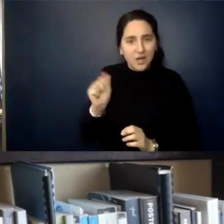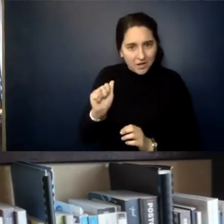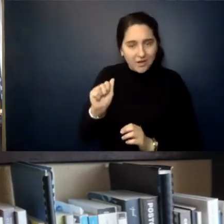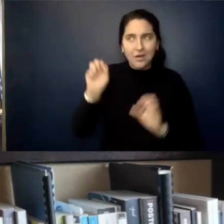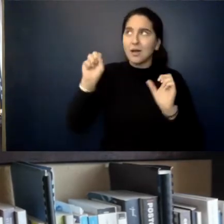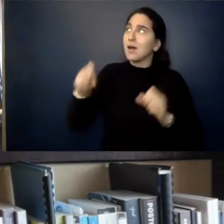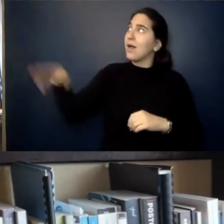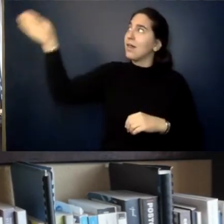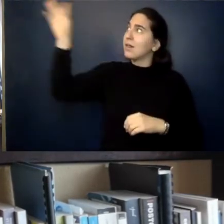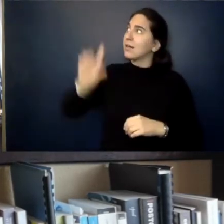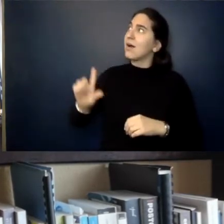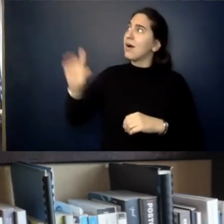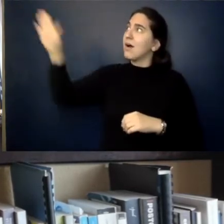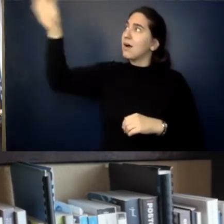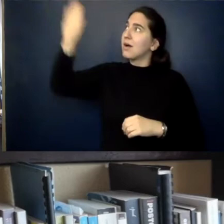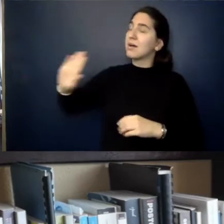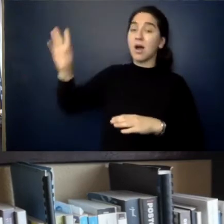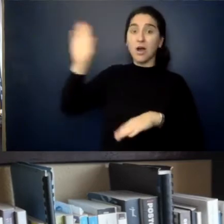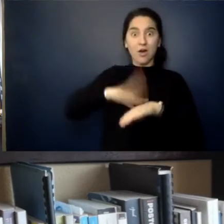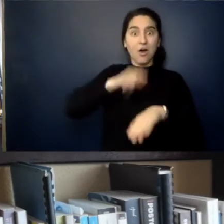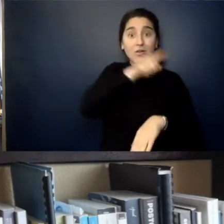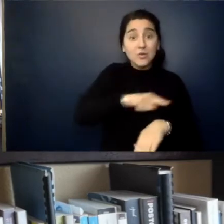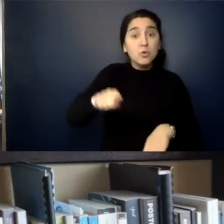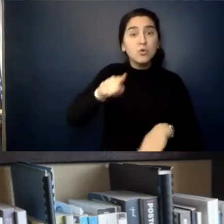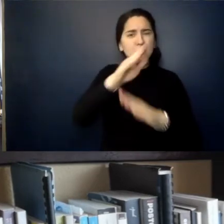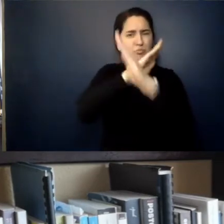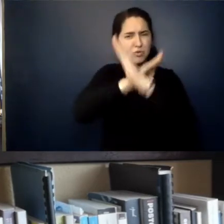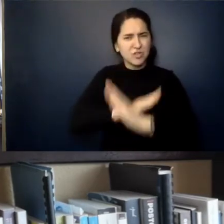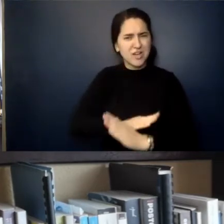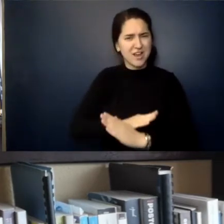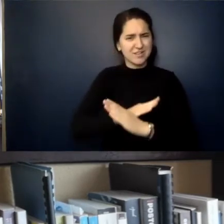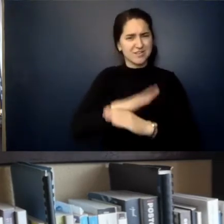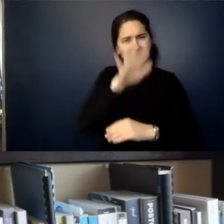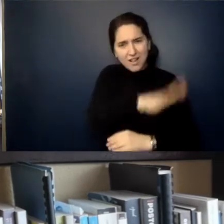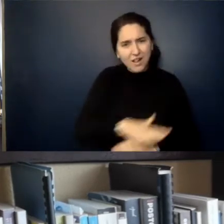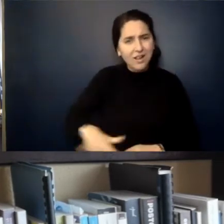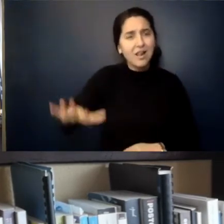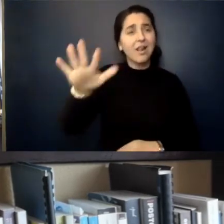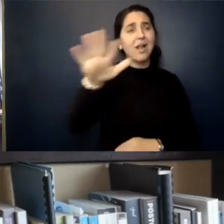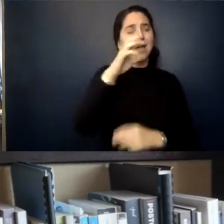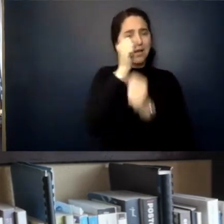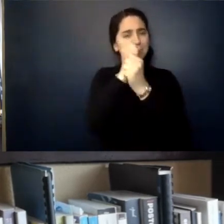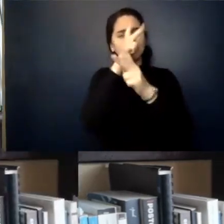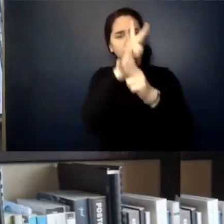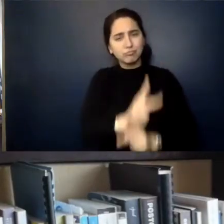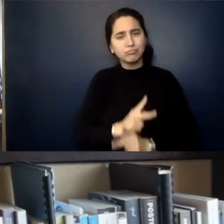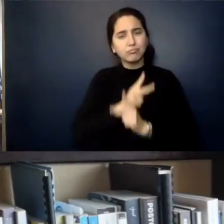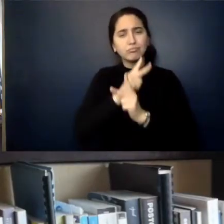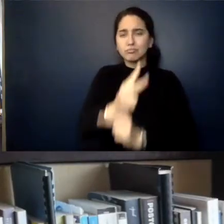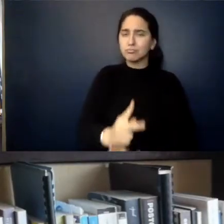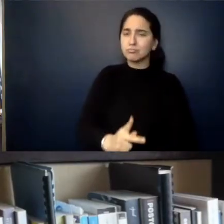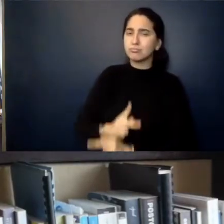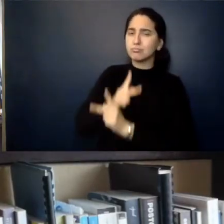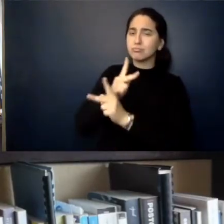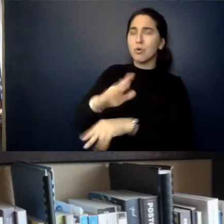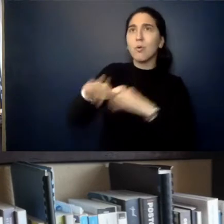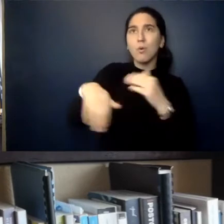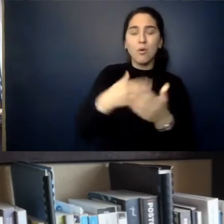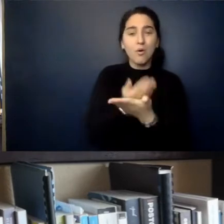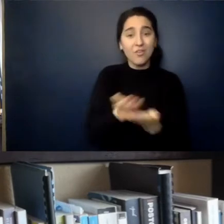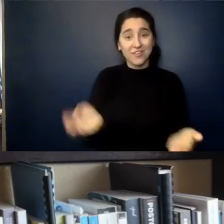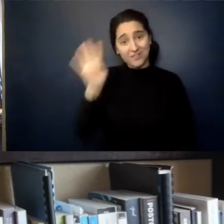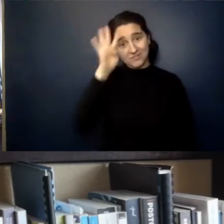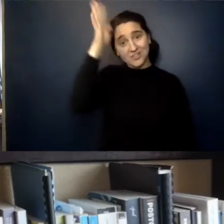the action of the king and the queen. And today, there are many